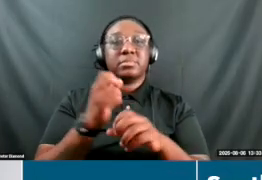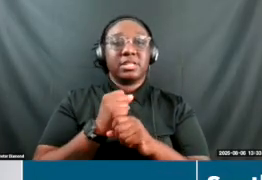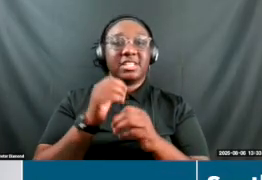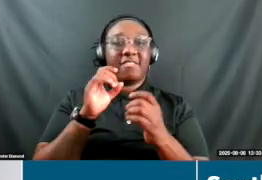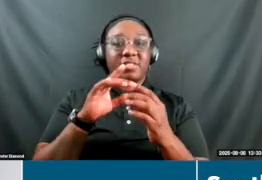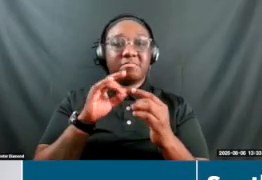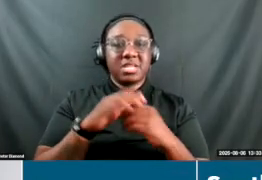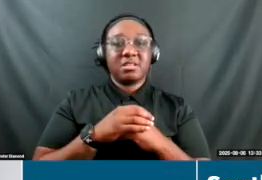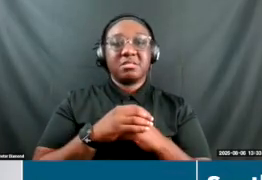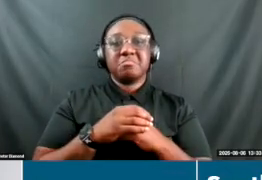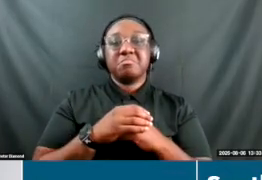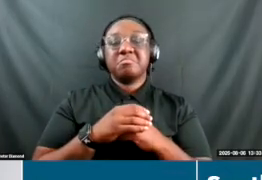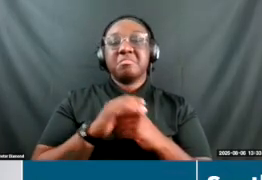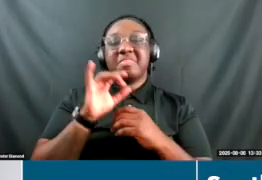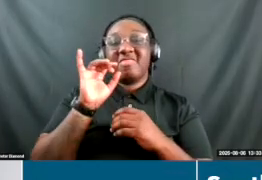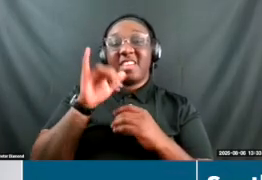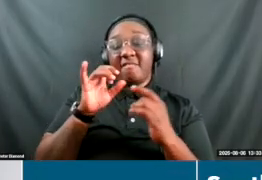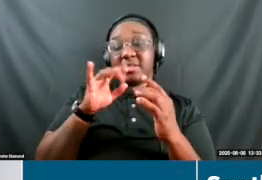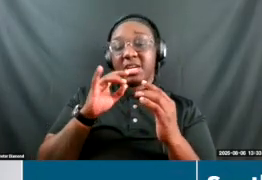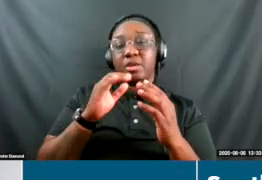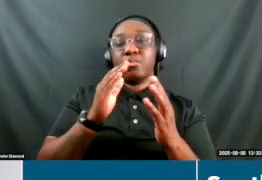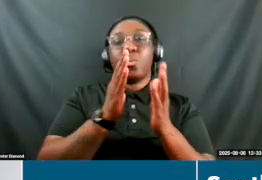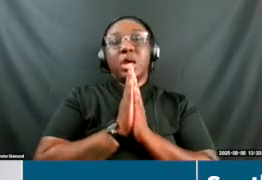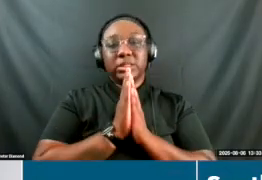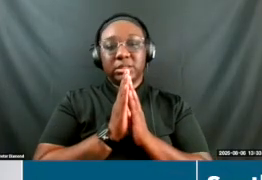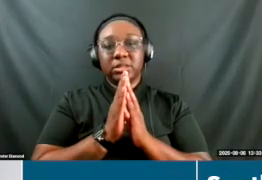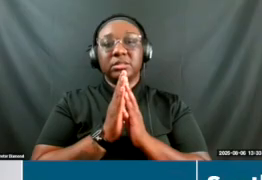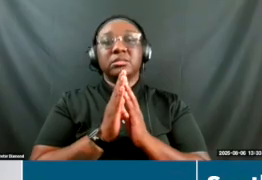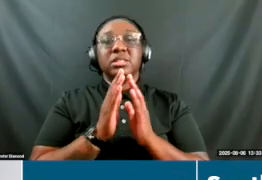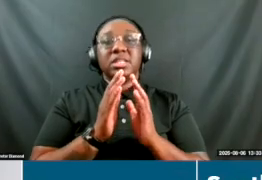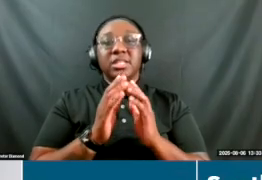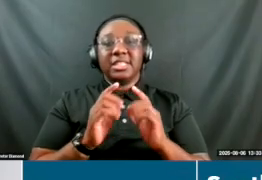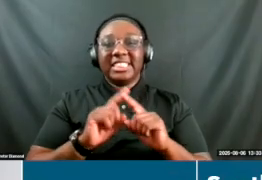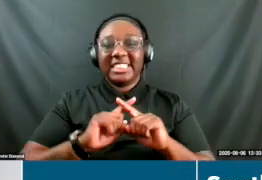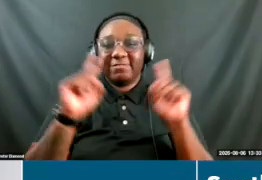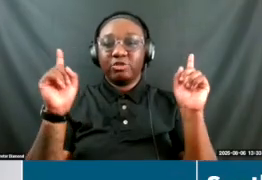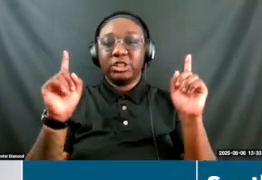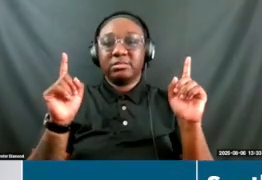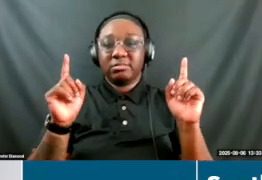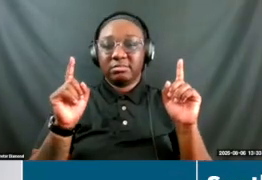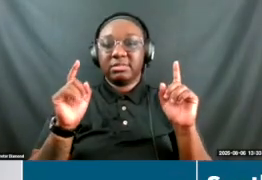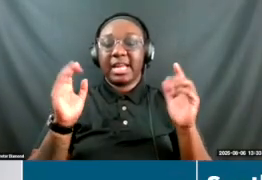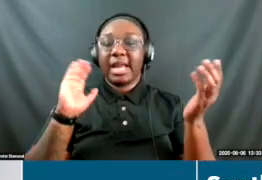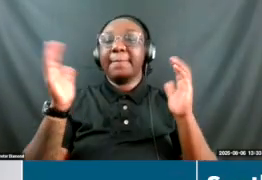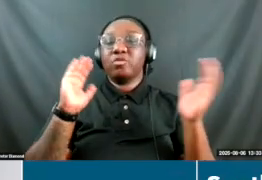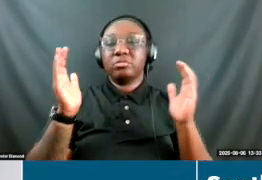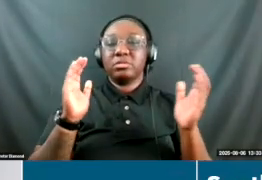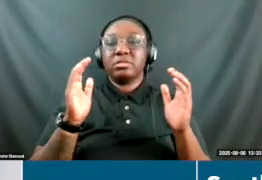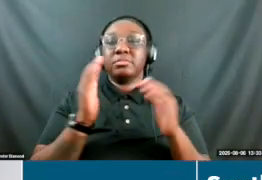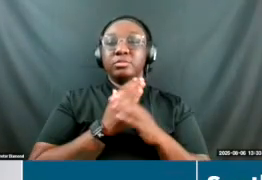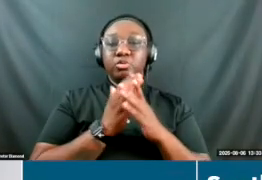that requested for comparisons that demonstrate the differences between regional clean cars for all and DCAP eligibility